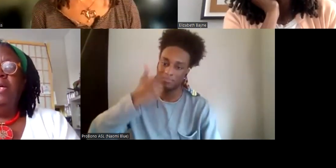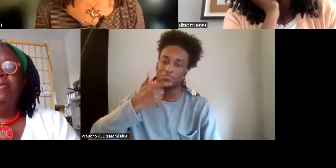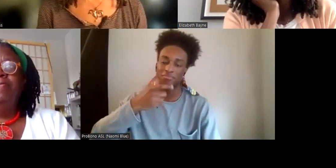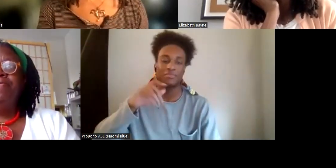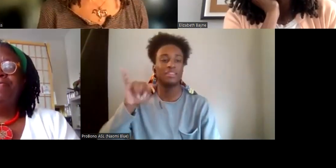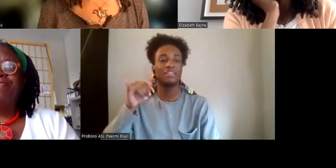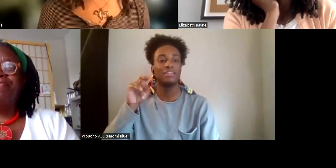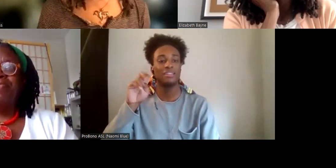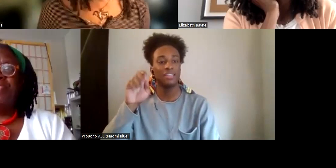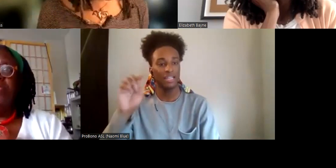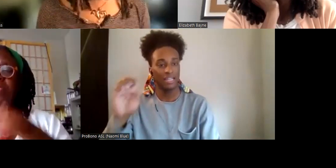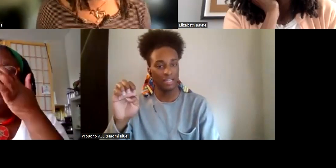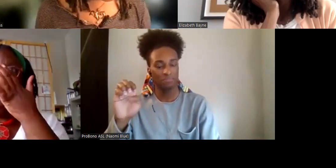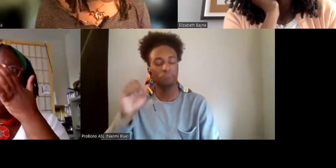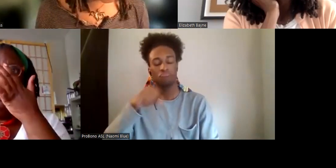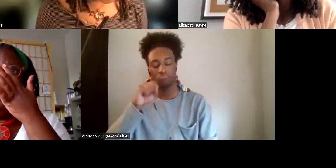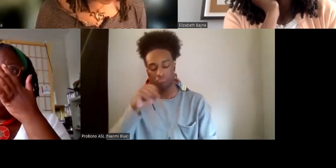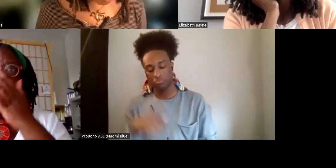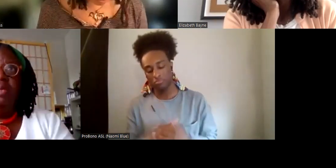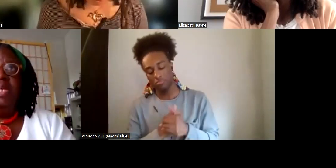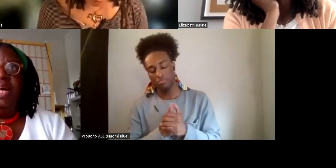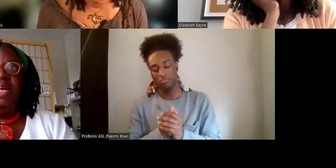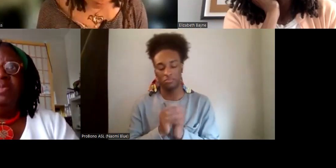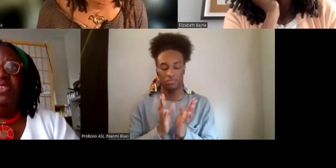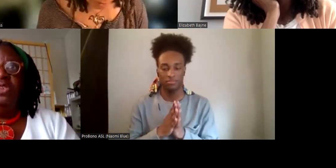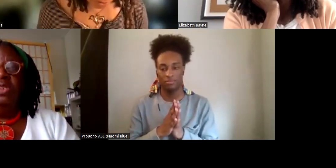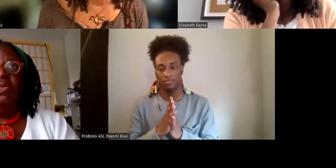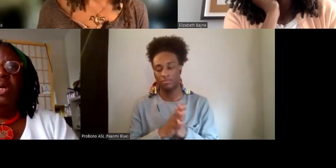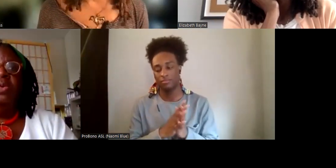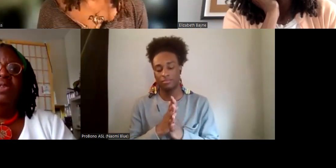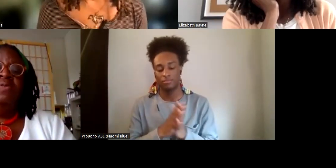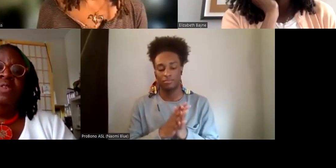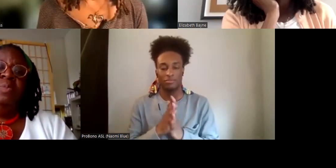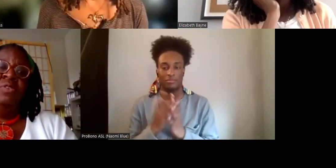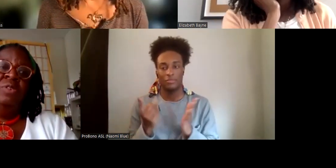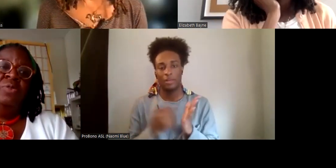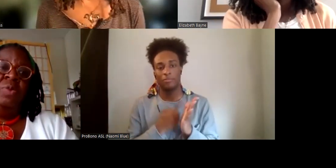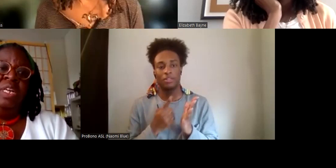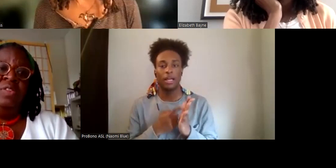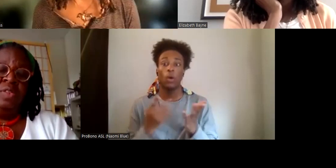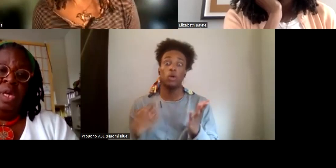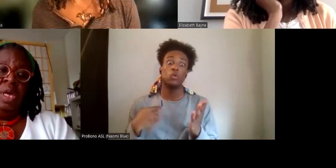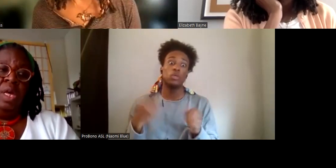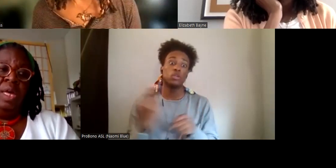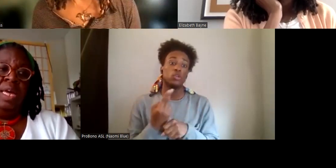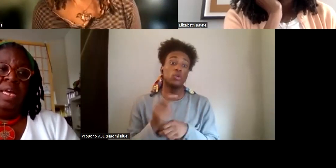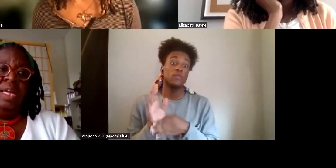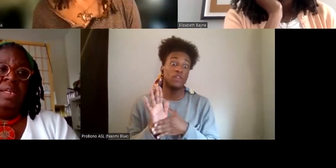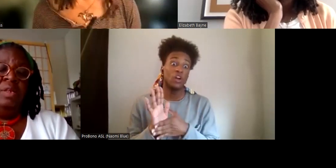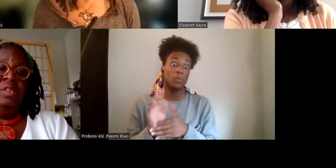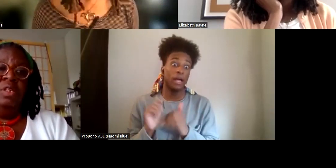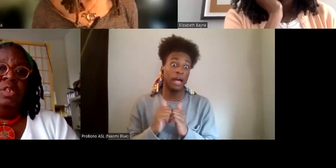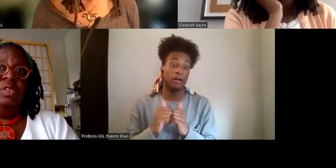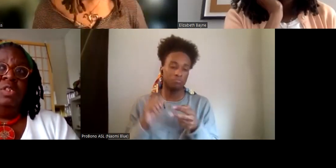So sometimes, well, we use film in two different ways.